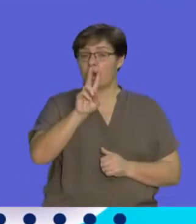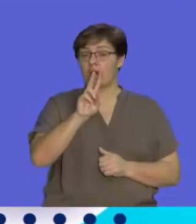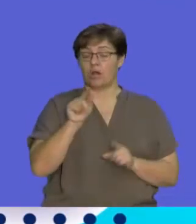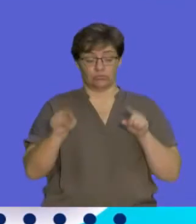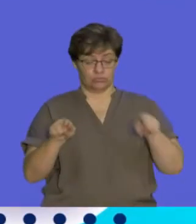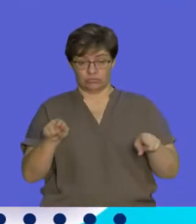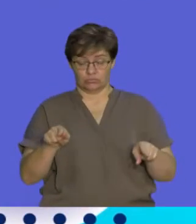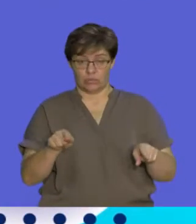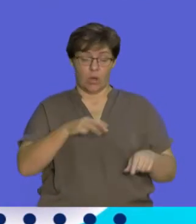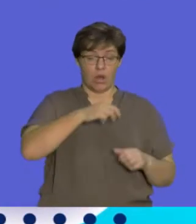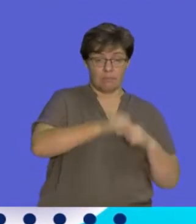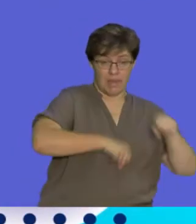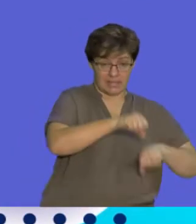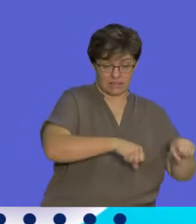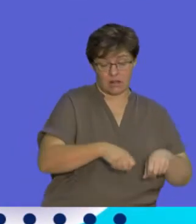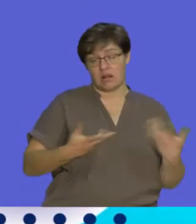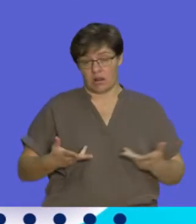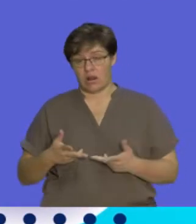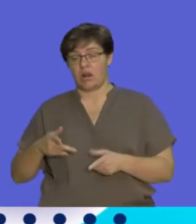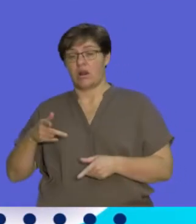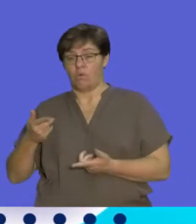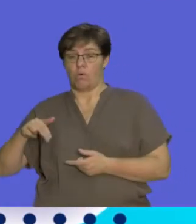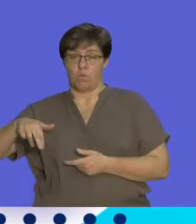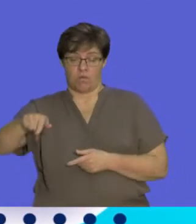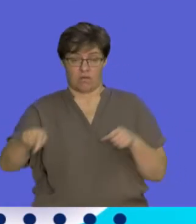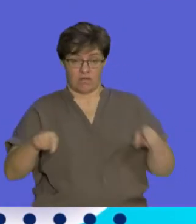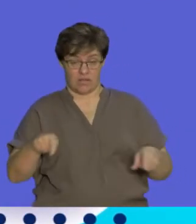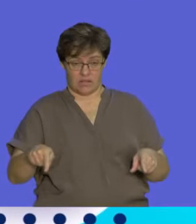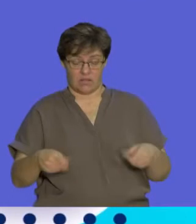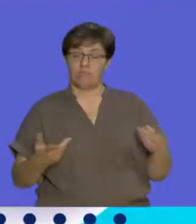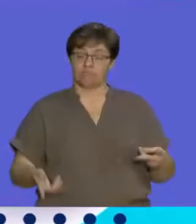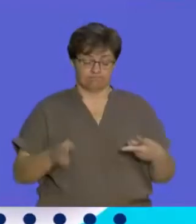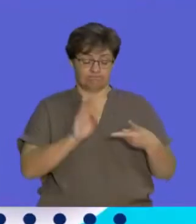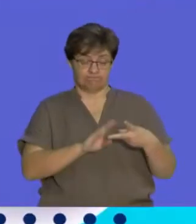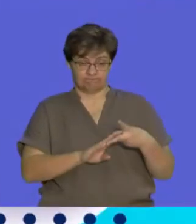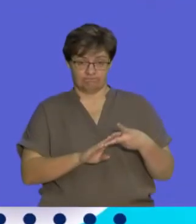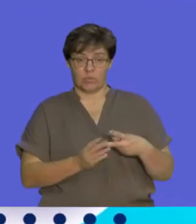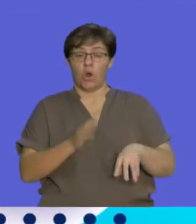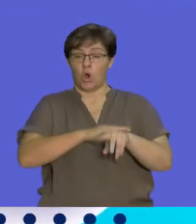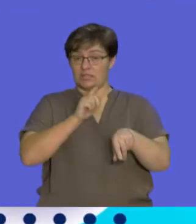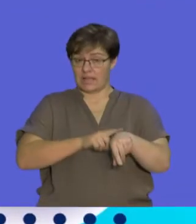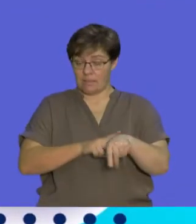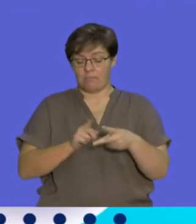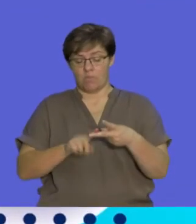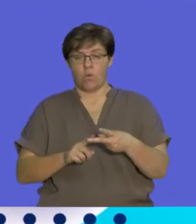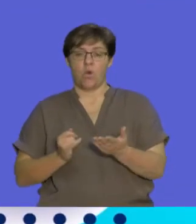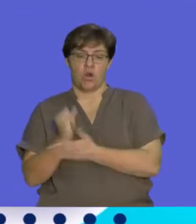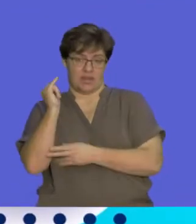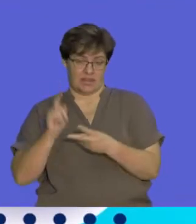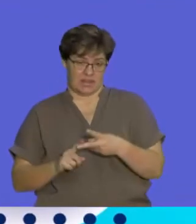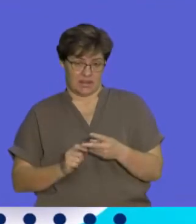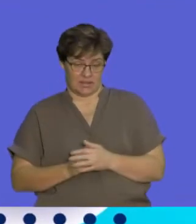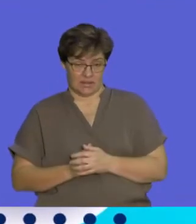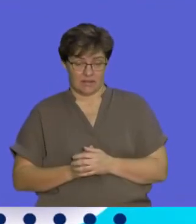transport, either to walk or to cycle? And then there's either being on time or early, and I'm just going to call it early for